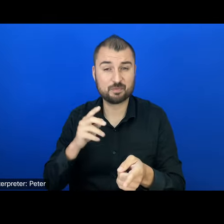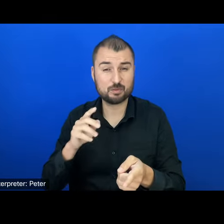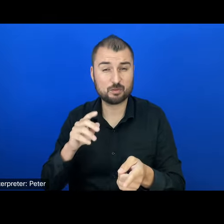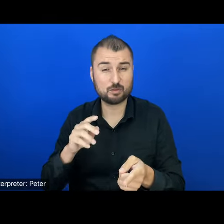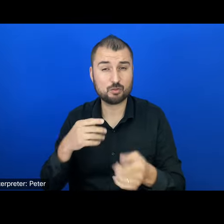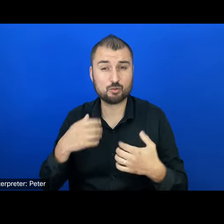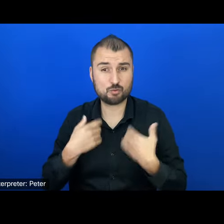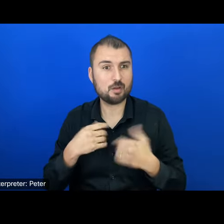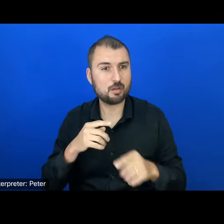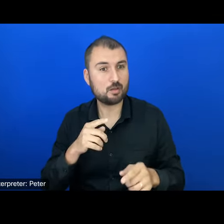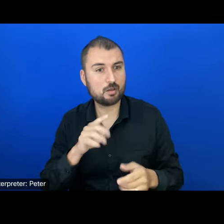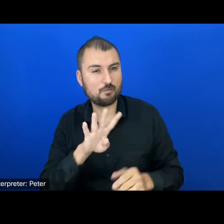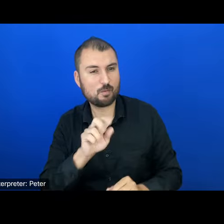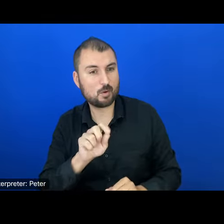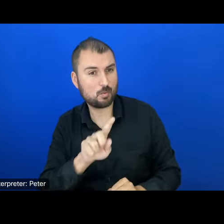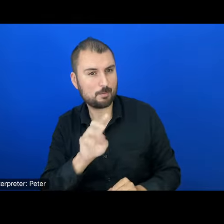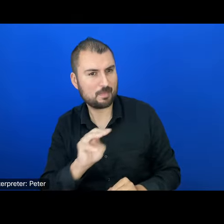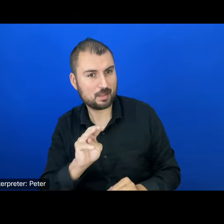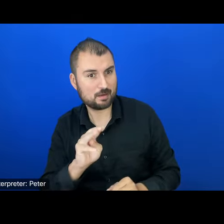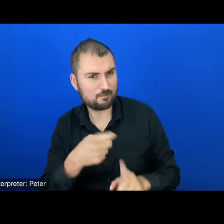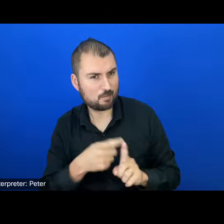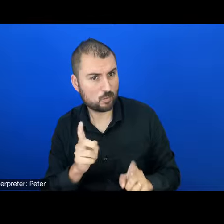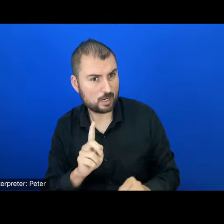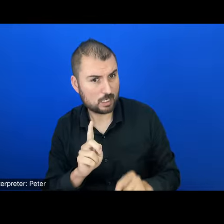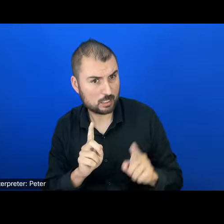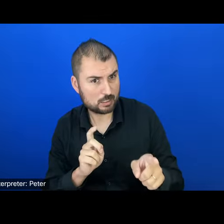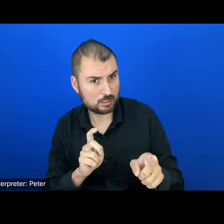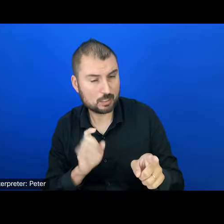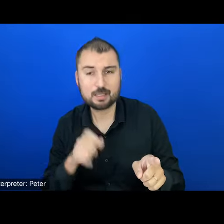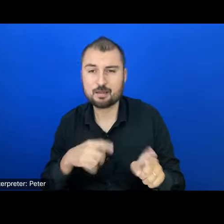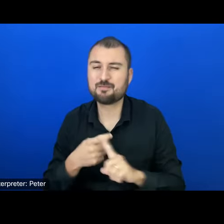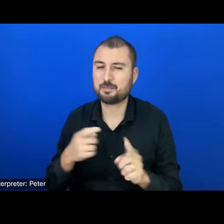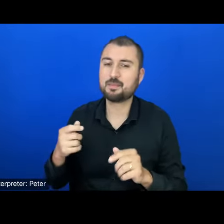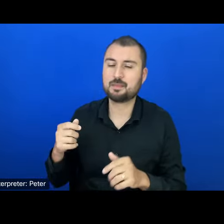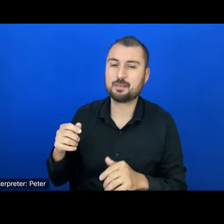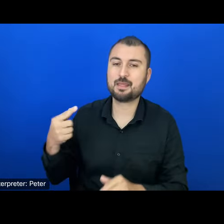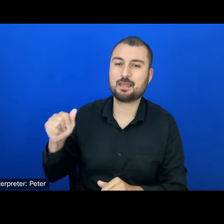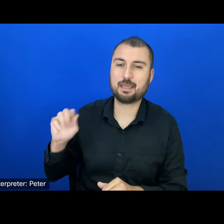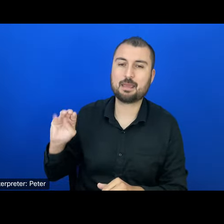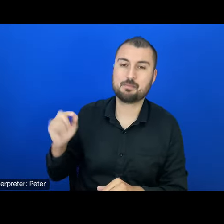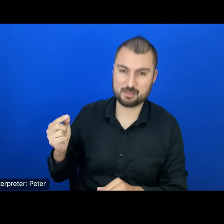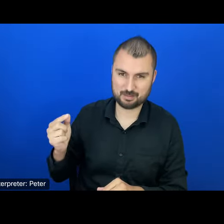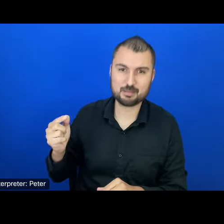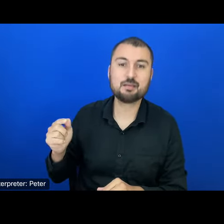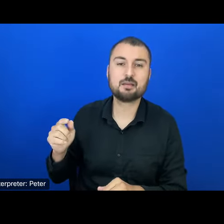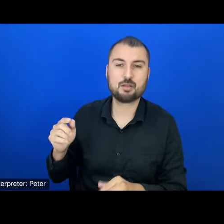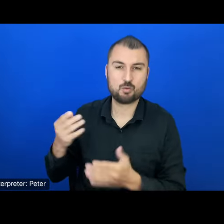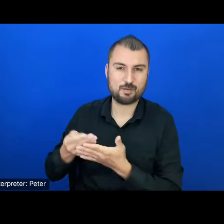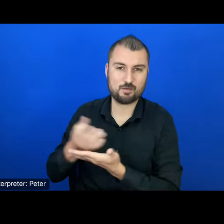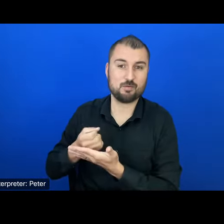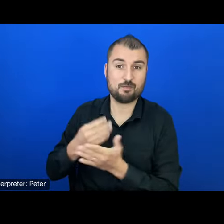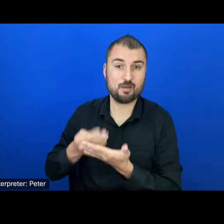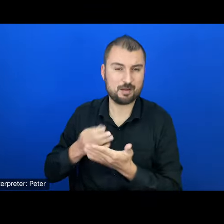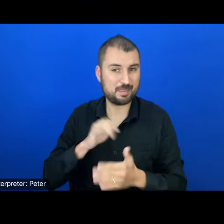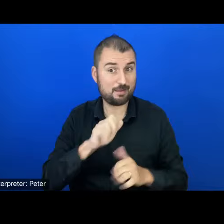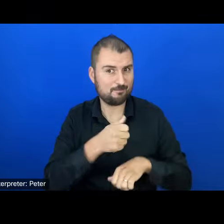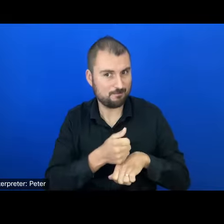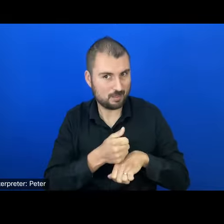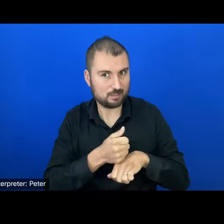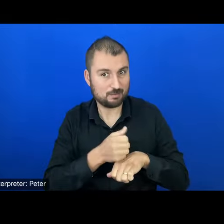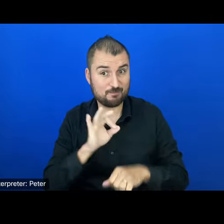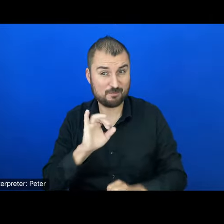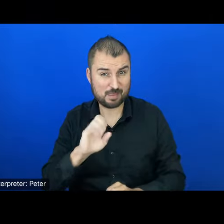The 4.1 million, that came specifically from where? The Gaming Revenue Fund. Okay, is that a fixed amount, or it just happens to be that's what it was